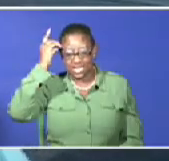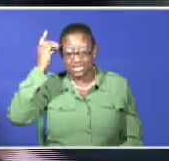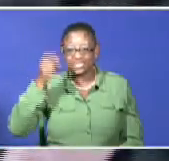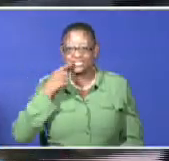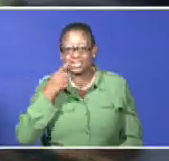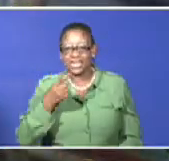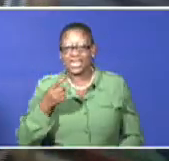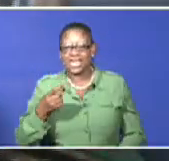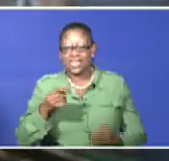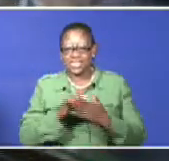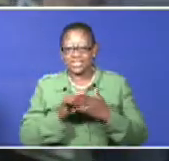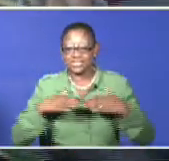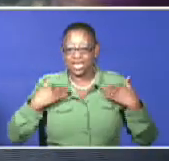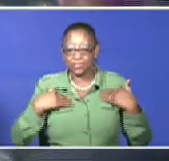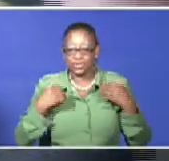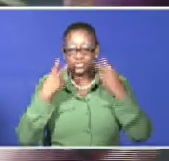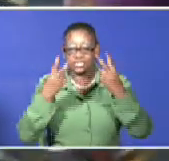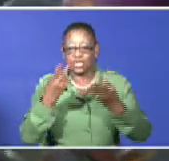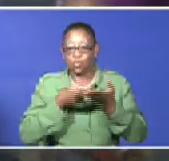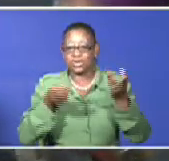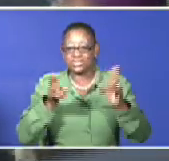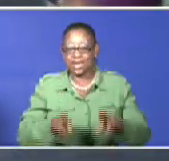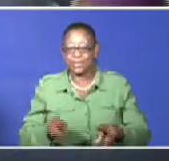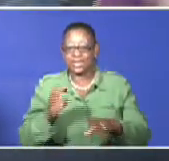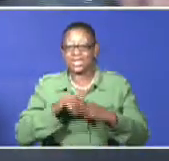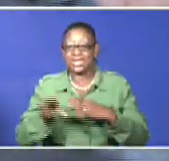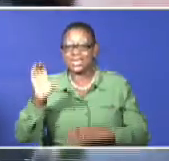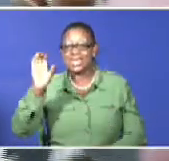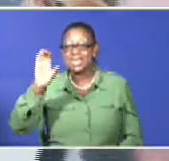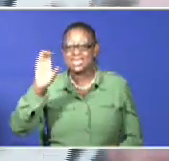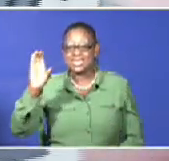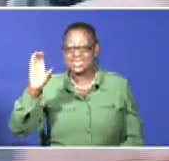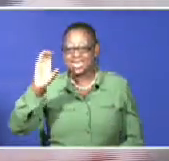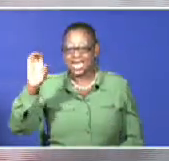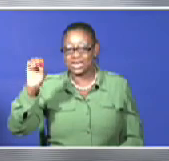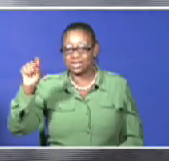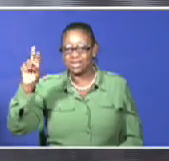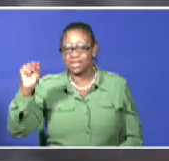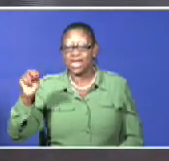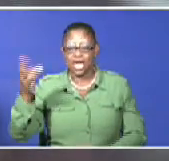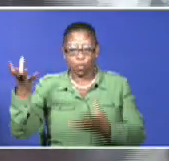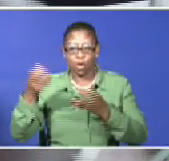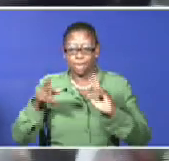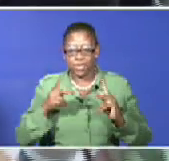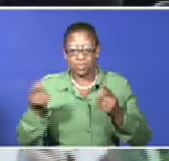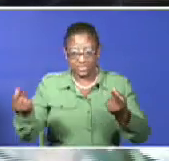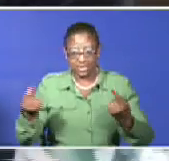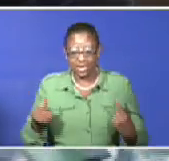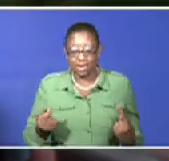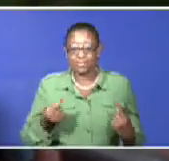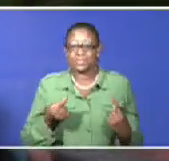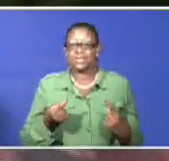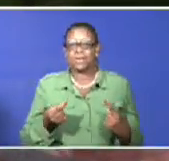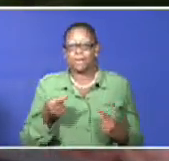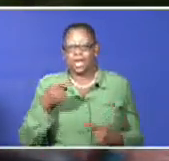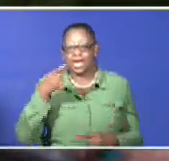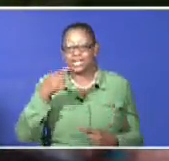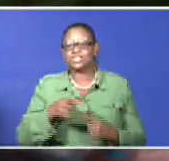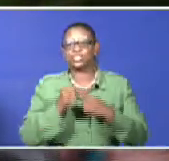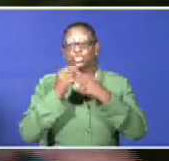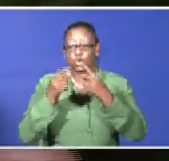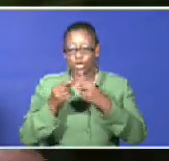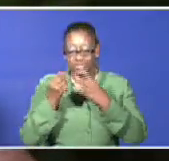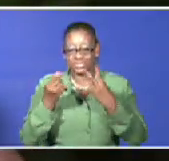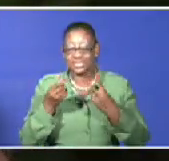curtains in Canada and remains optimistic that more Canadian visitors would choose the Bahamas as a vacation destination. So Canada is our